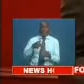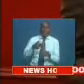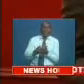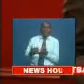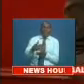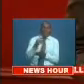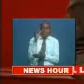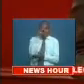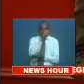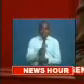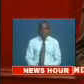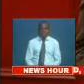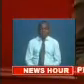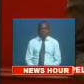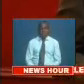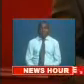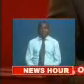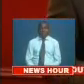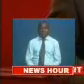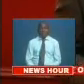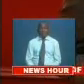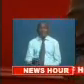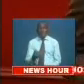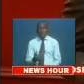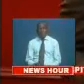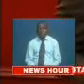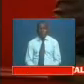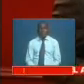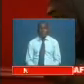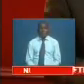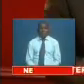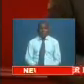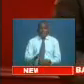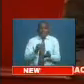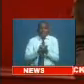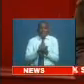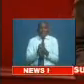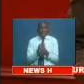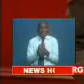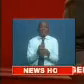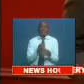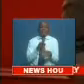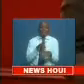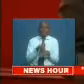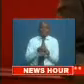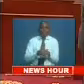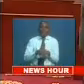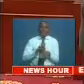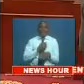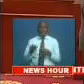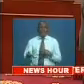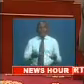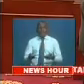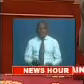revenue projections. Mr. Speaker, this has effect on expenditures.